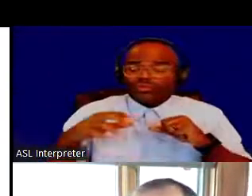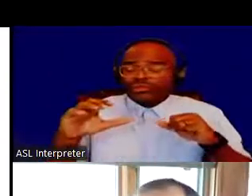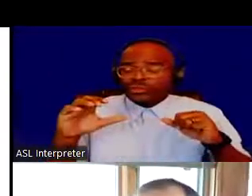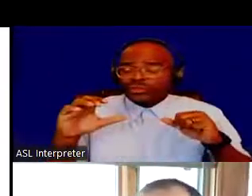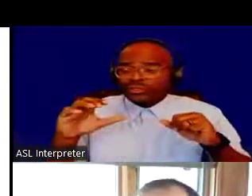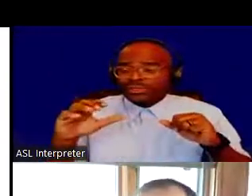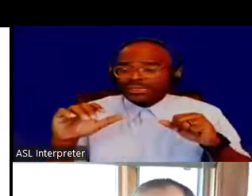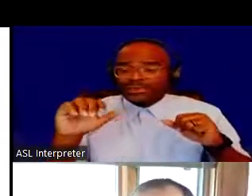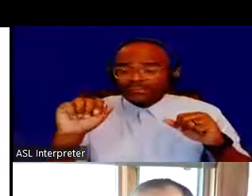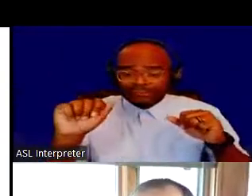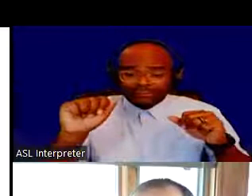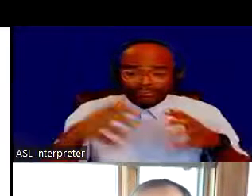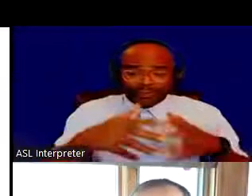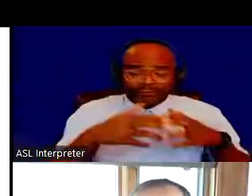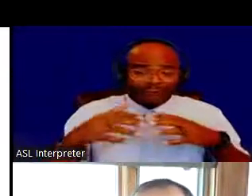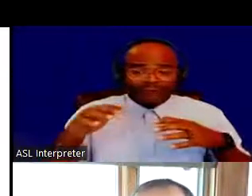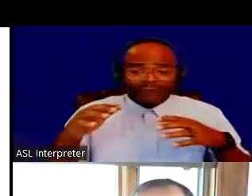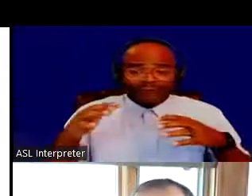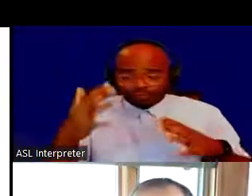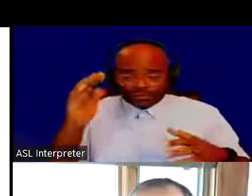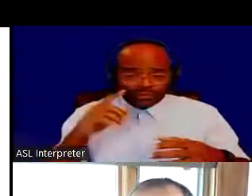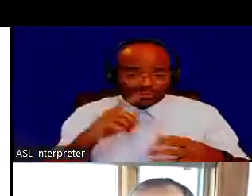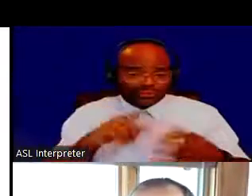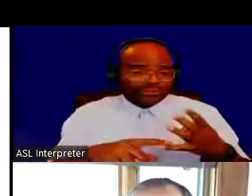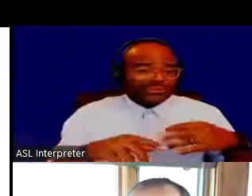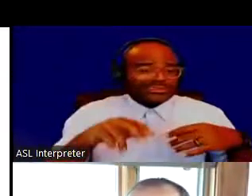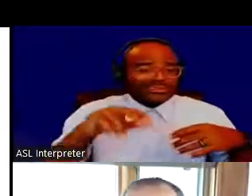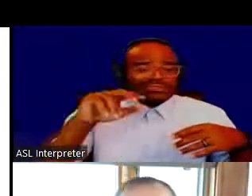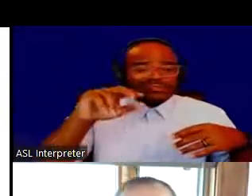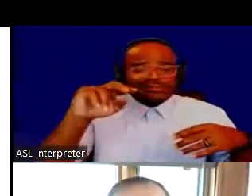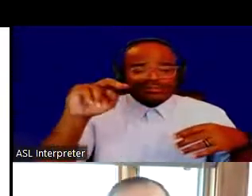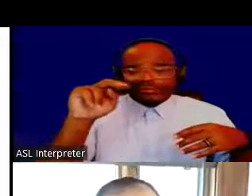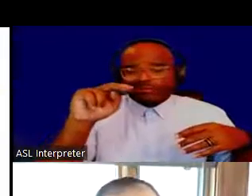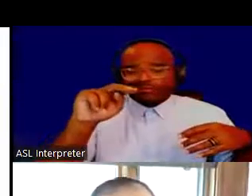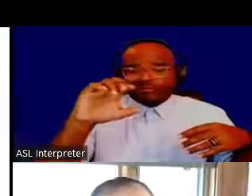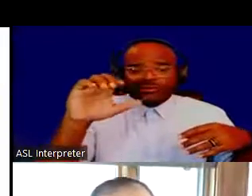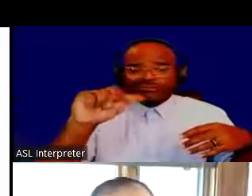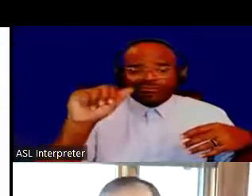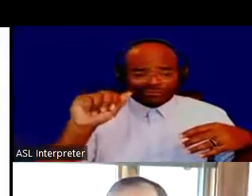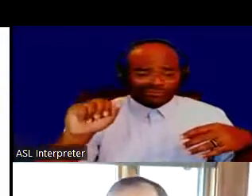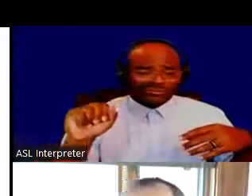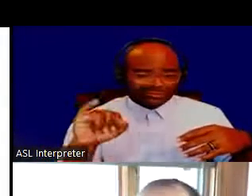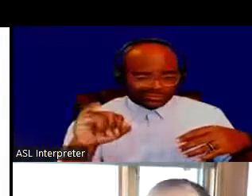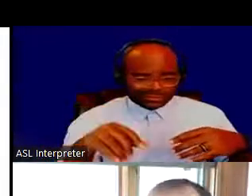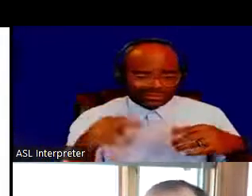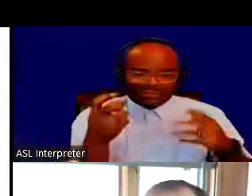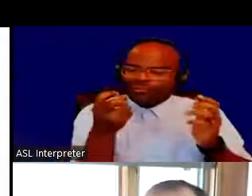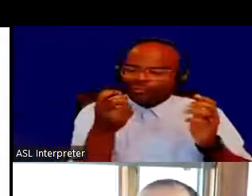a forest industry science group, National Council for Air and Stream Improvement, and also a tribal commission.